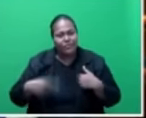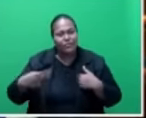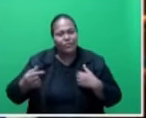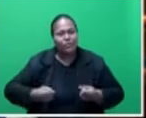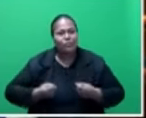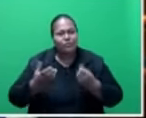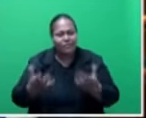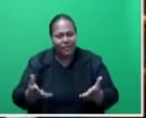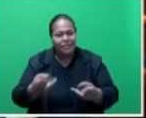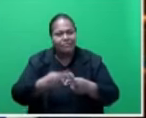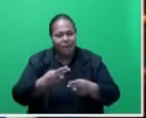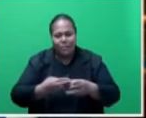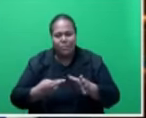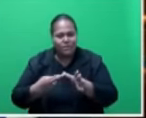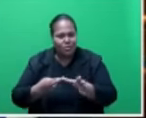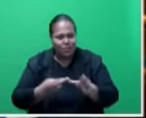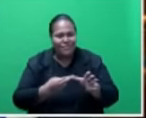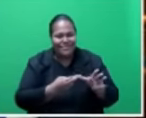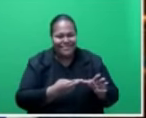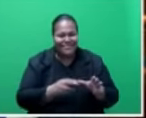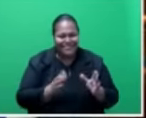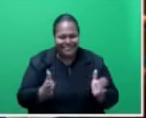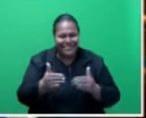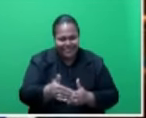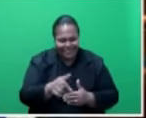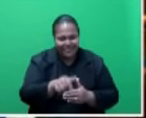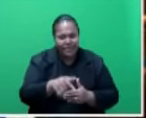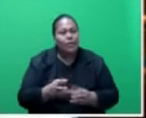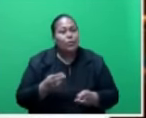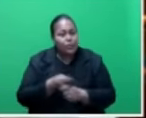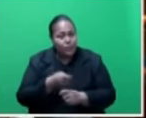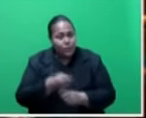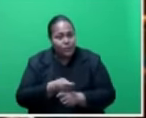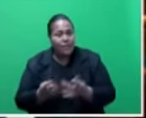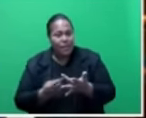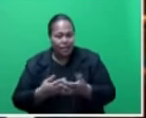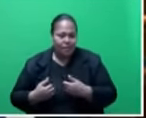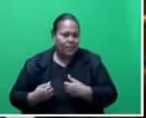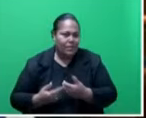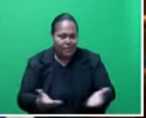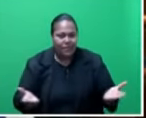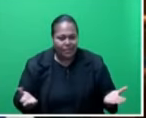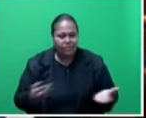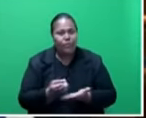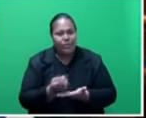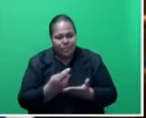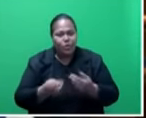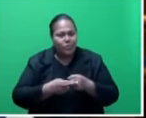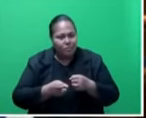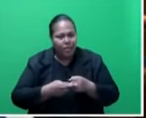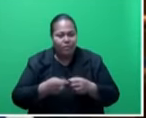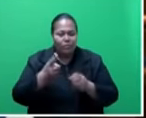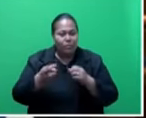farm response package, planting material and tools, land clearing and preparation, rehabilitation of infrastructure and repair to farm